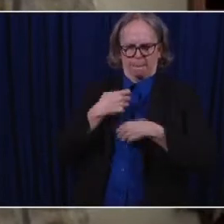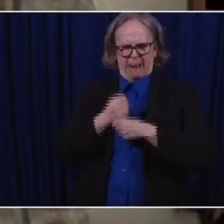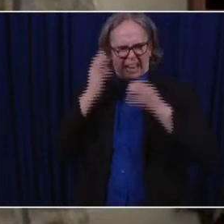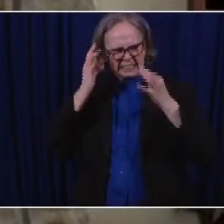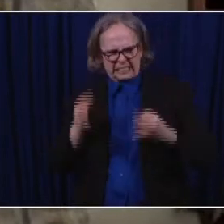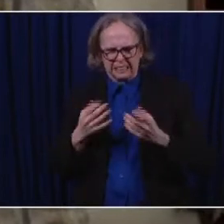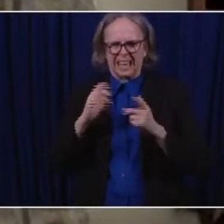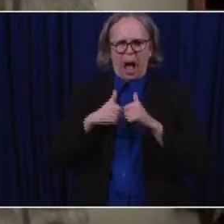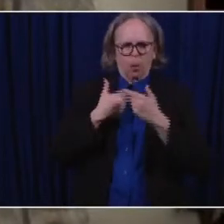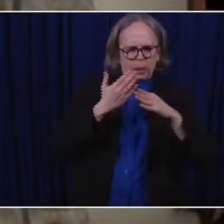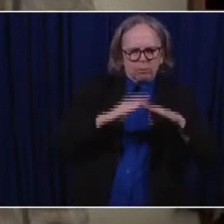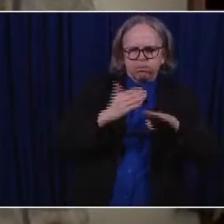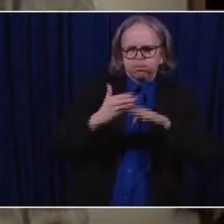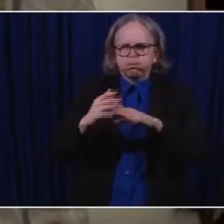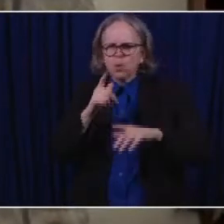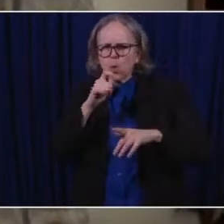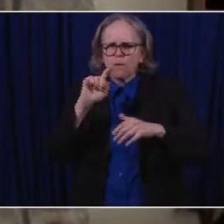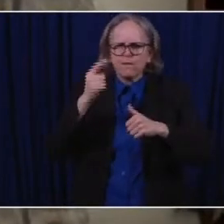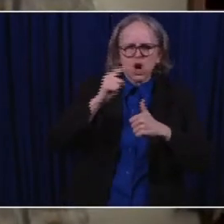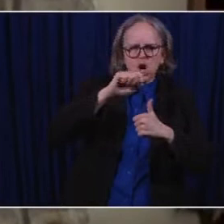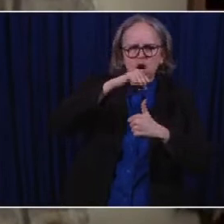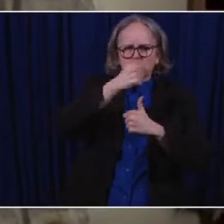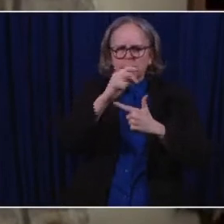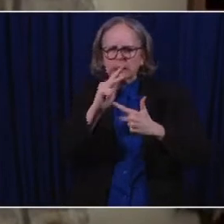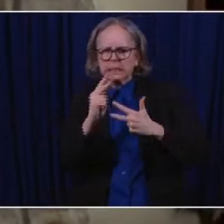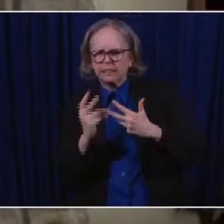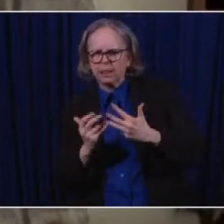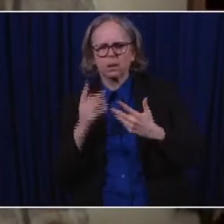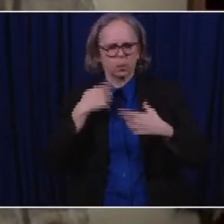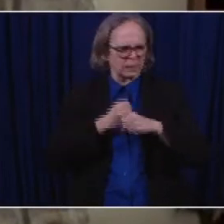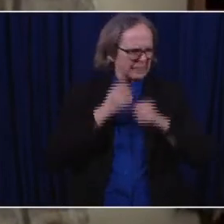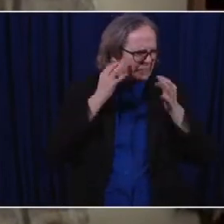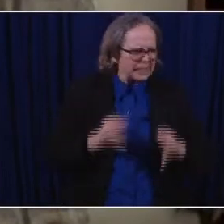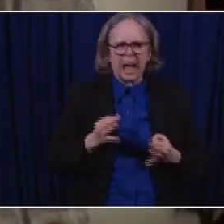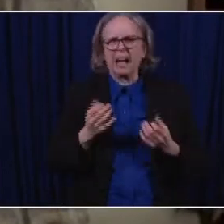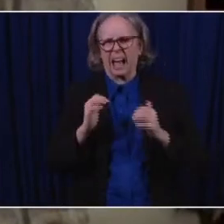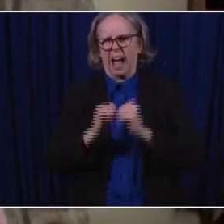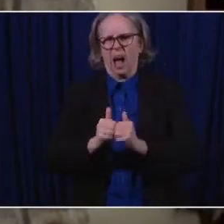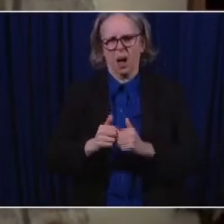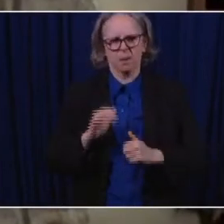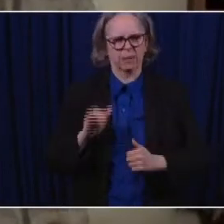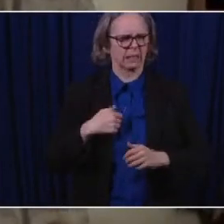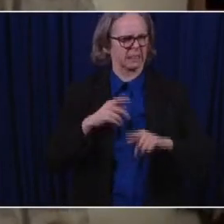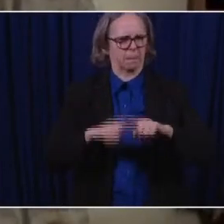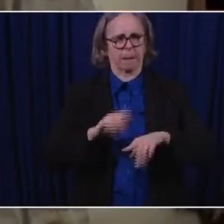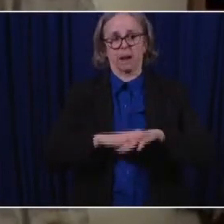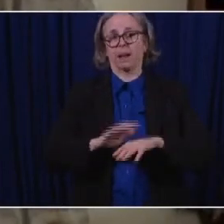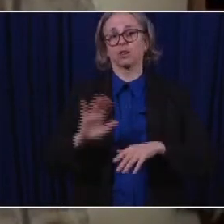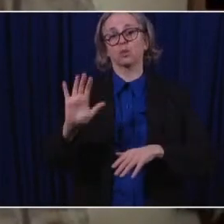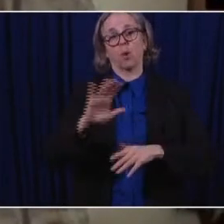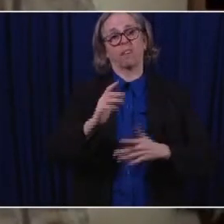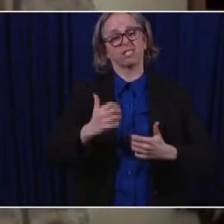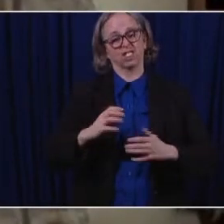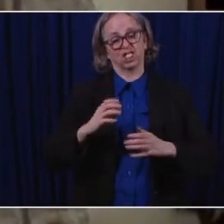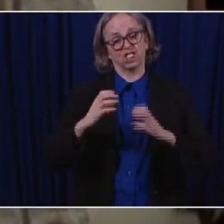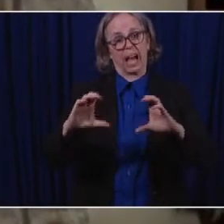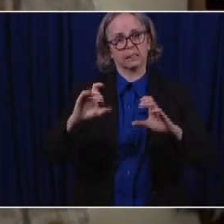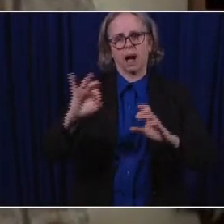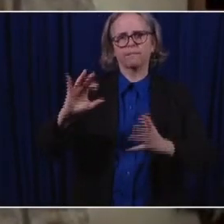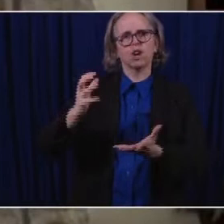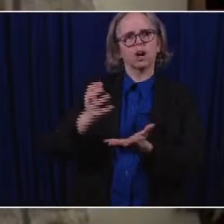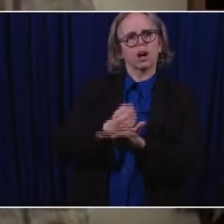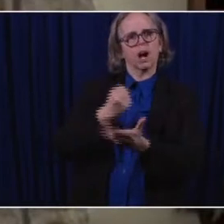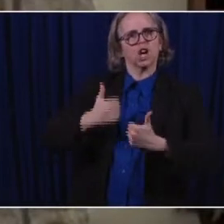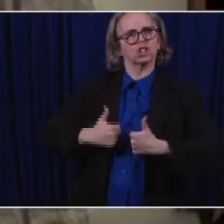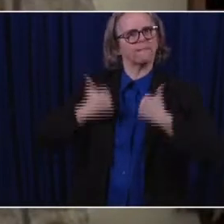liability and, you know, what your chances are of survival. And the older you get, the tougher that is. So,